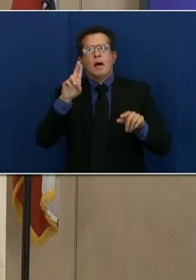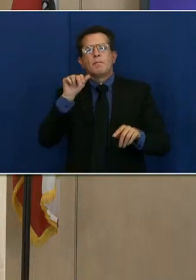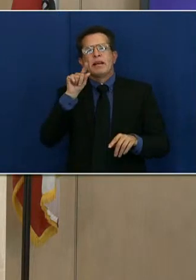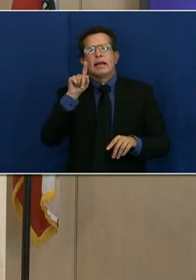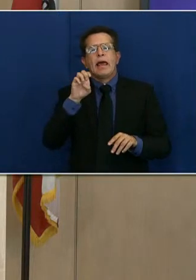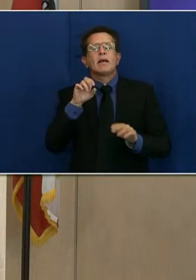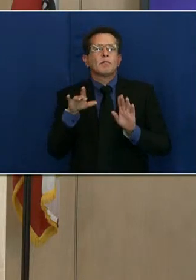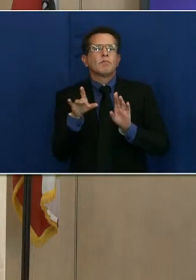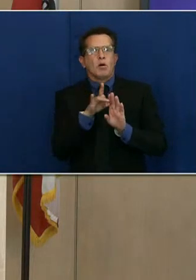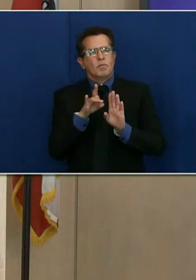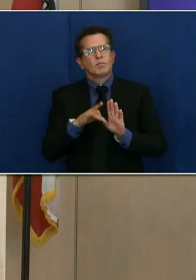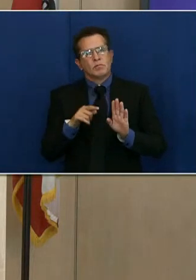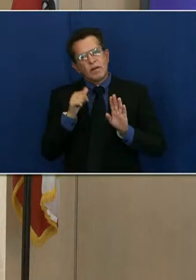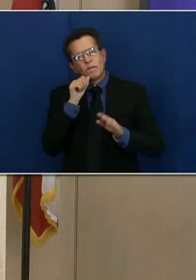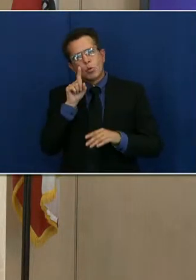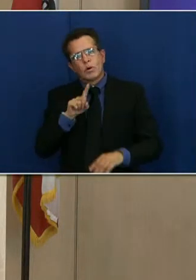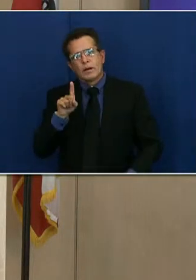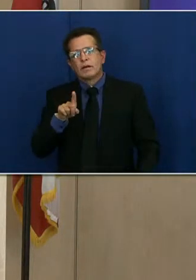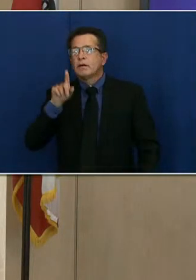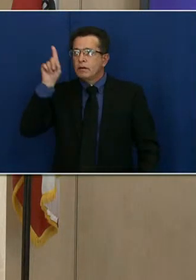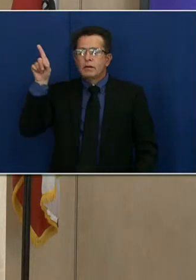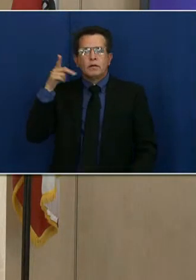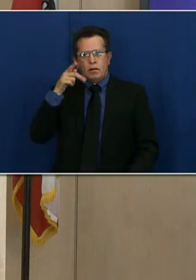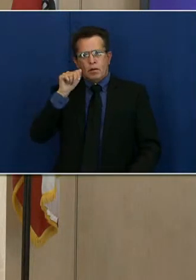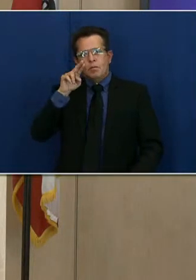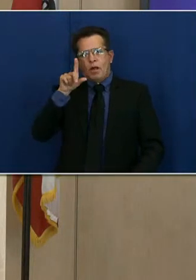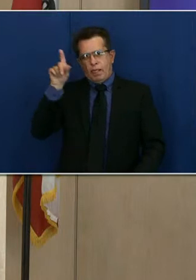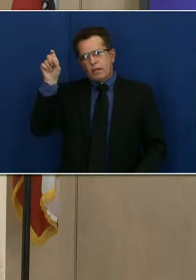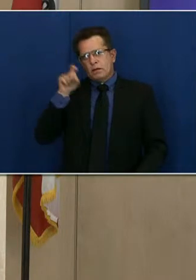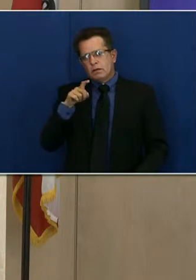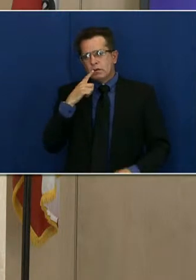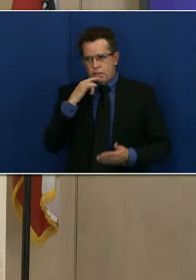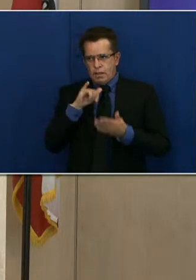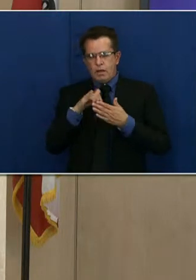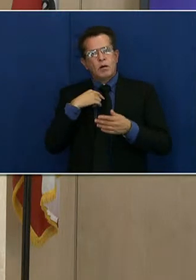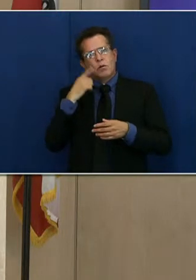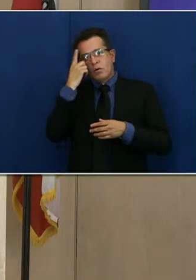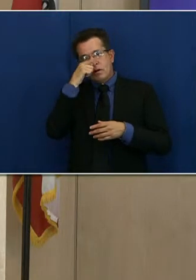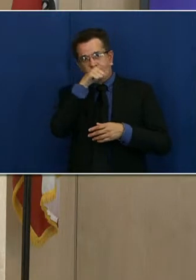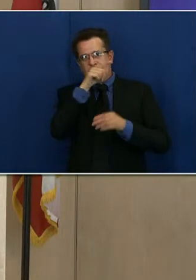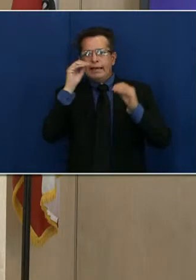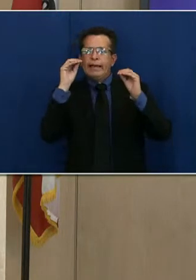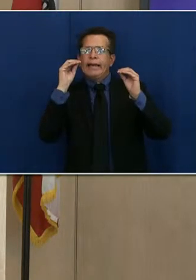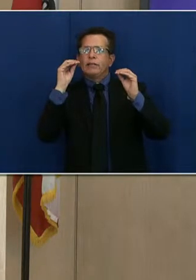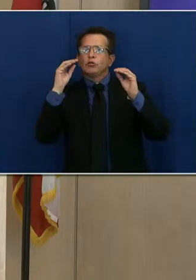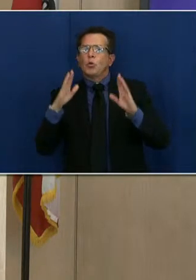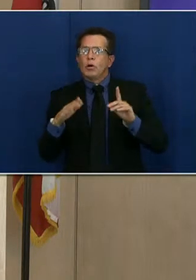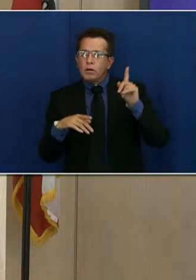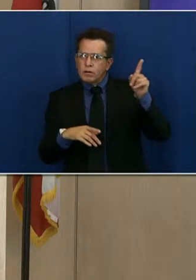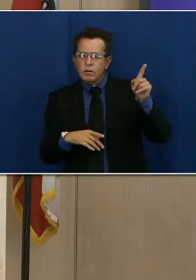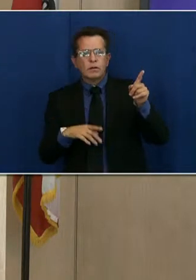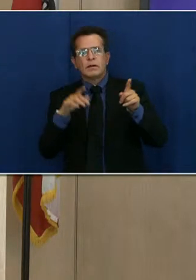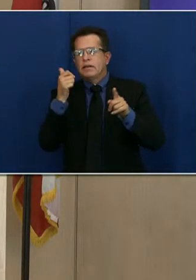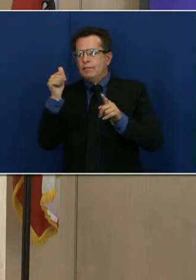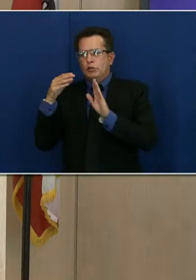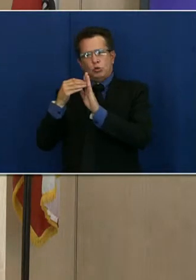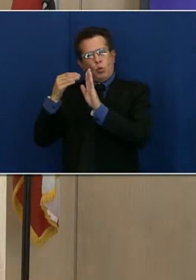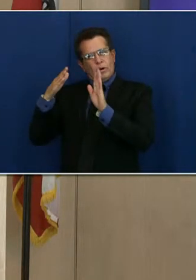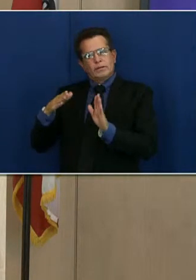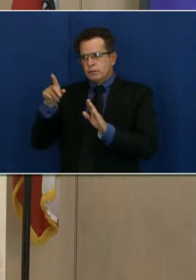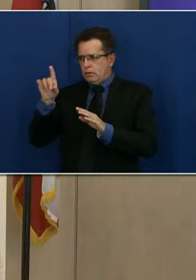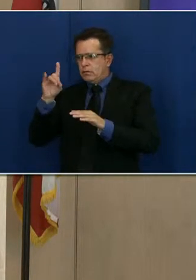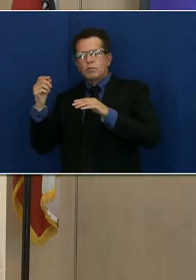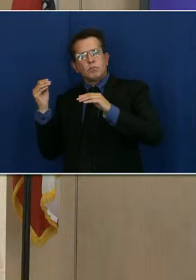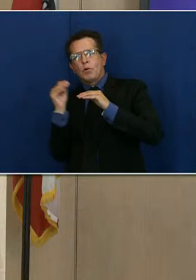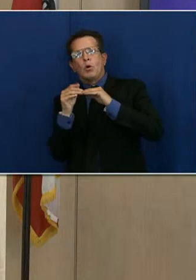terms of the students and teachers and others who have been put into quarantines as a result of an